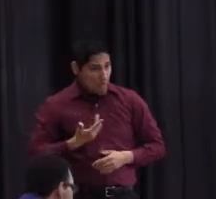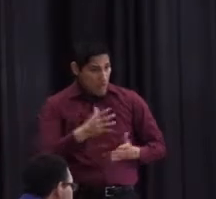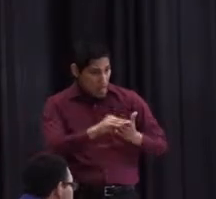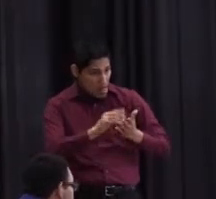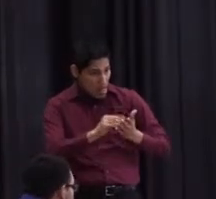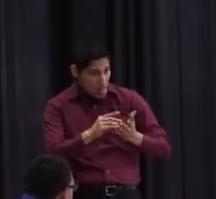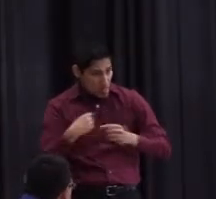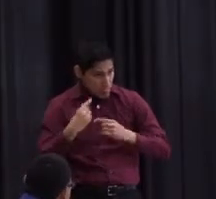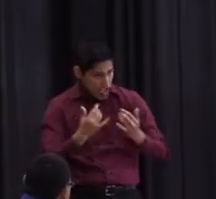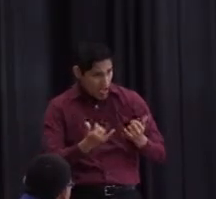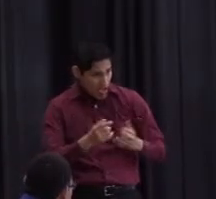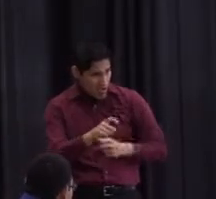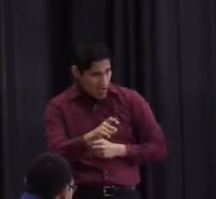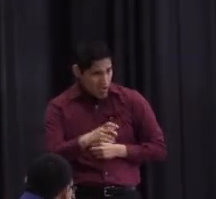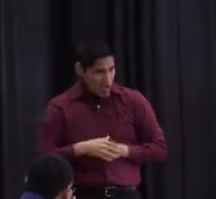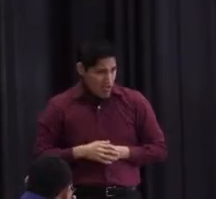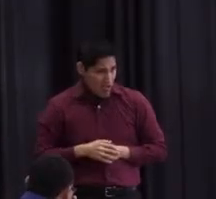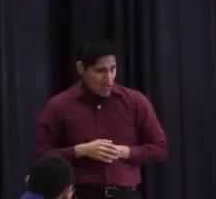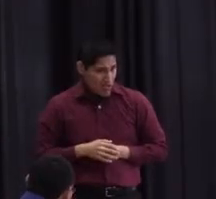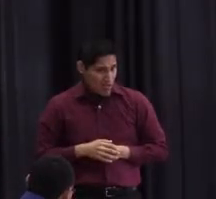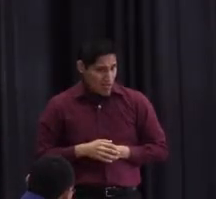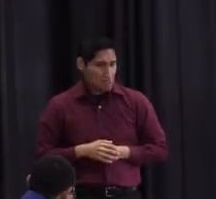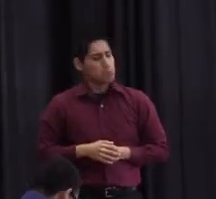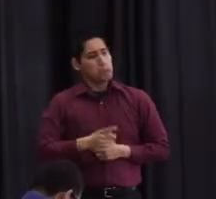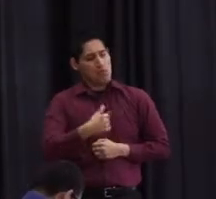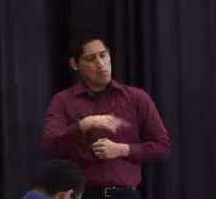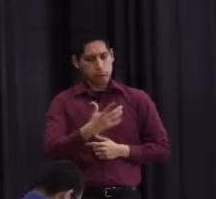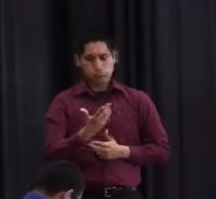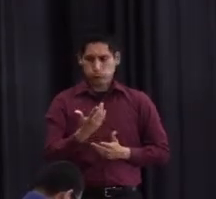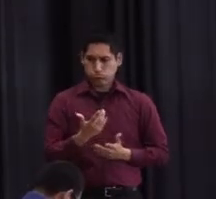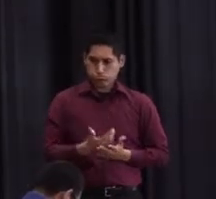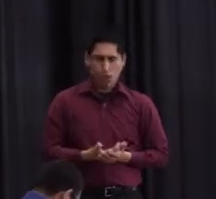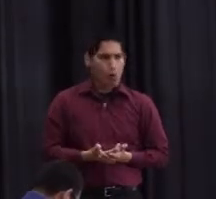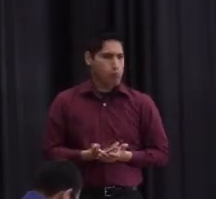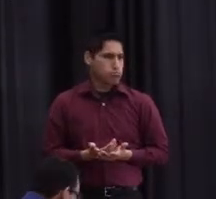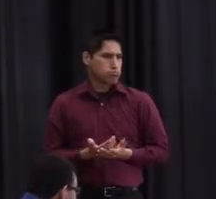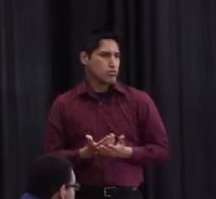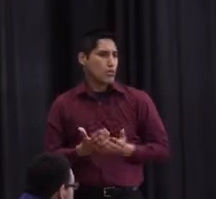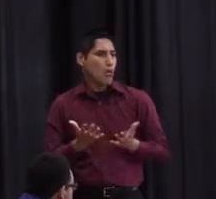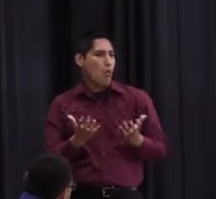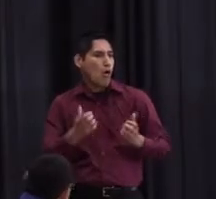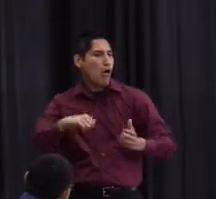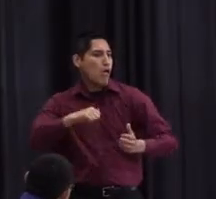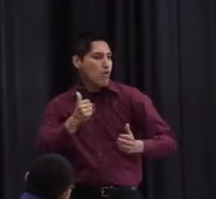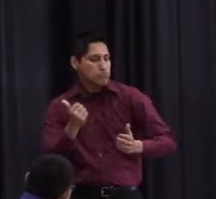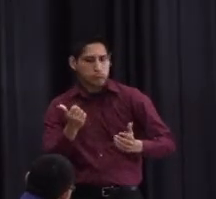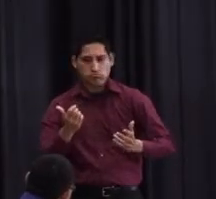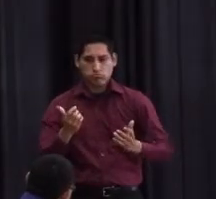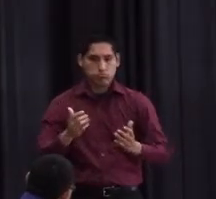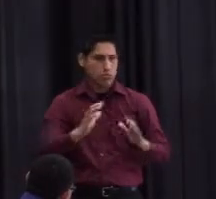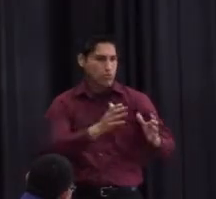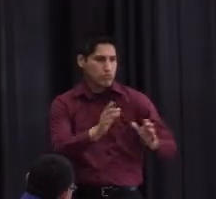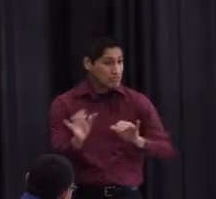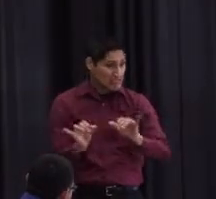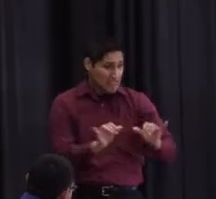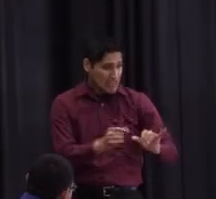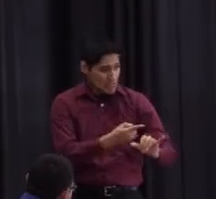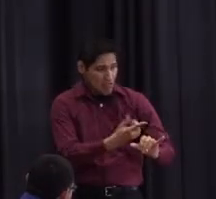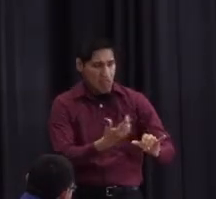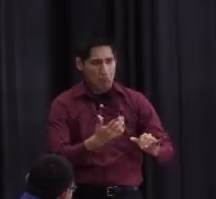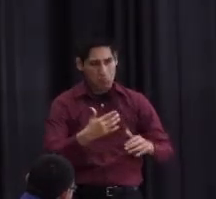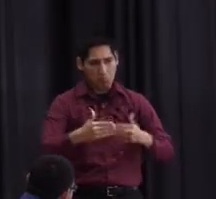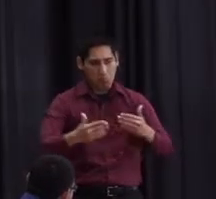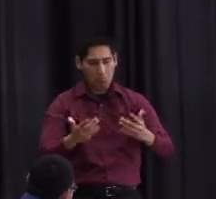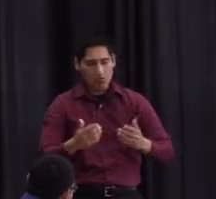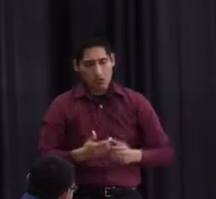learning as much? Would they recommend this course? Do they want other courses like this? Etc. And